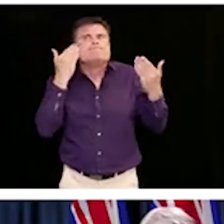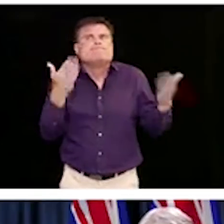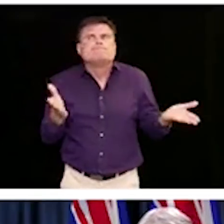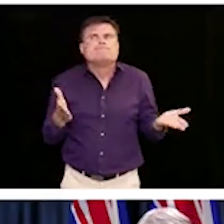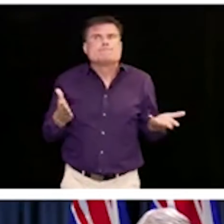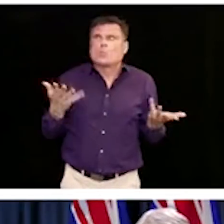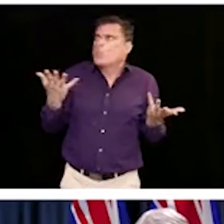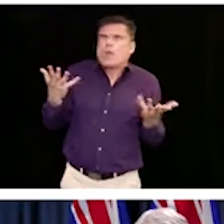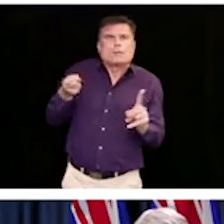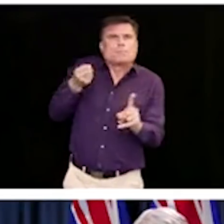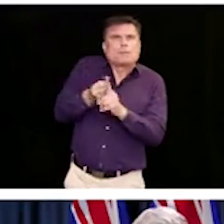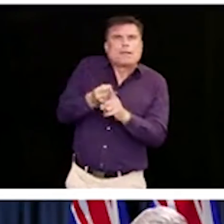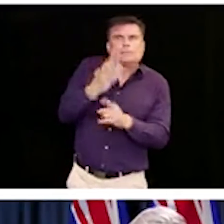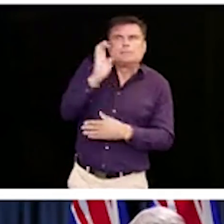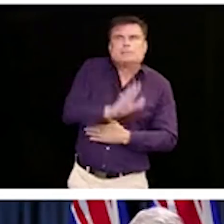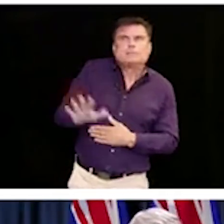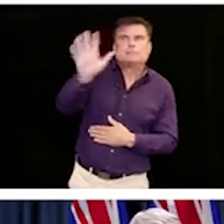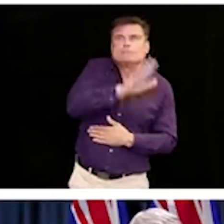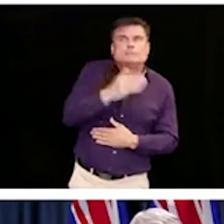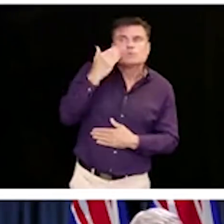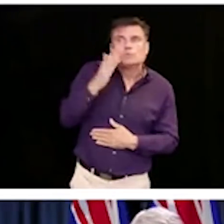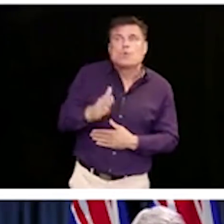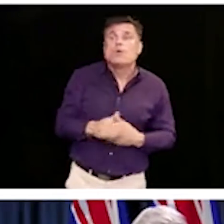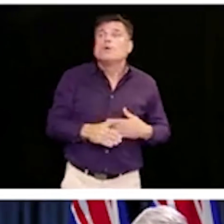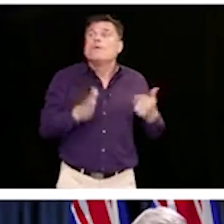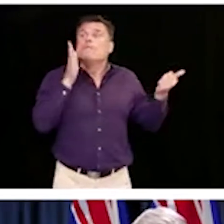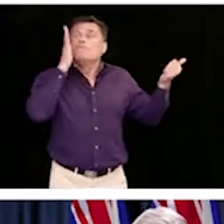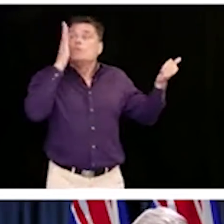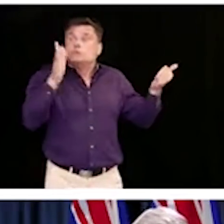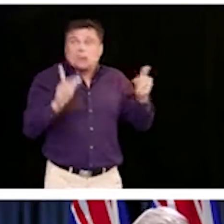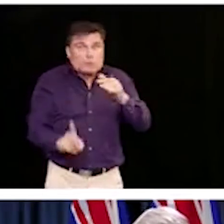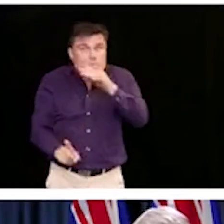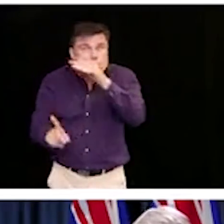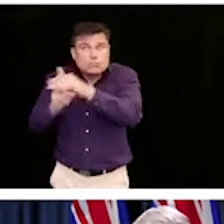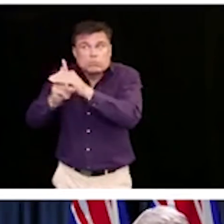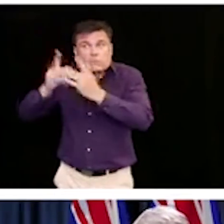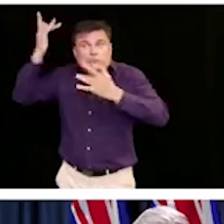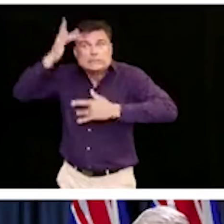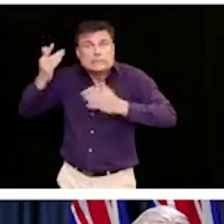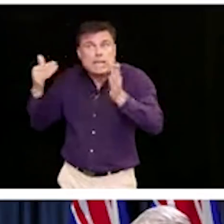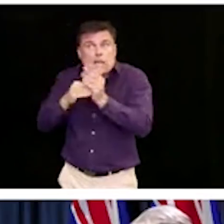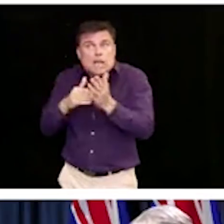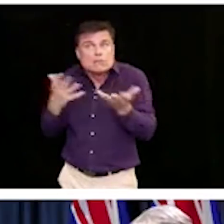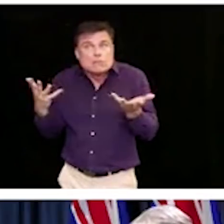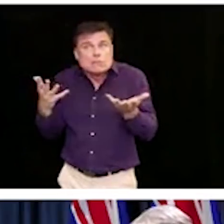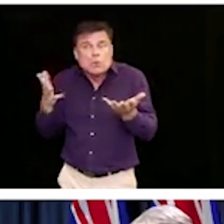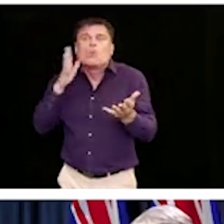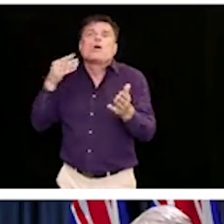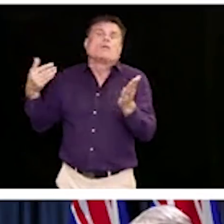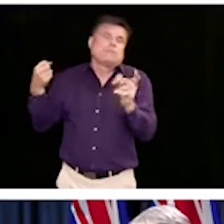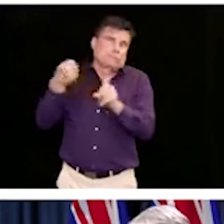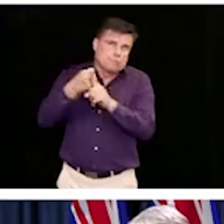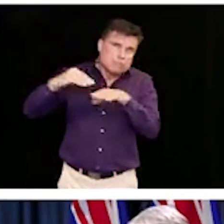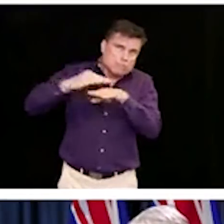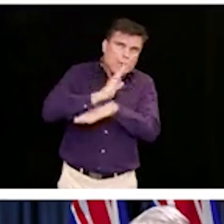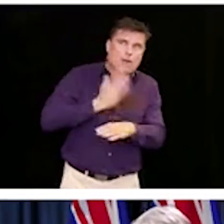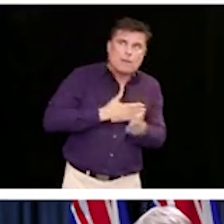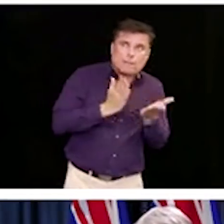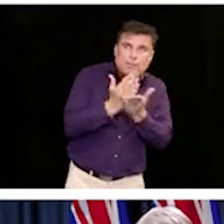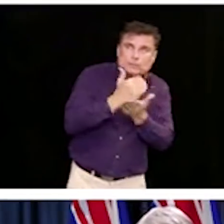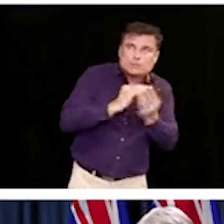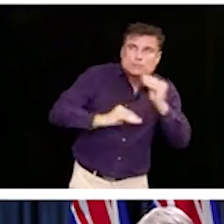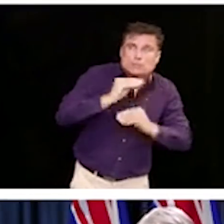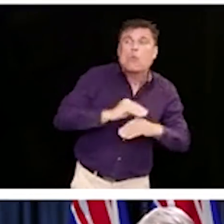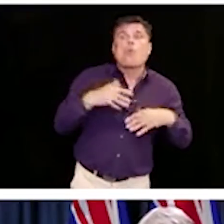the economic slowdown. And that includes everything from future outbreaks here in British Columbia, but obviously in other places as